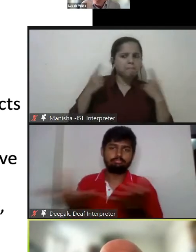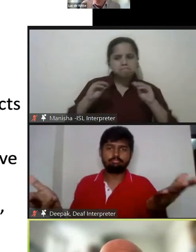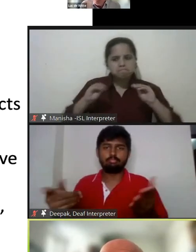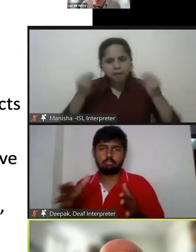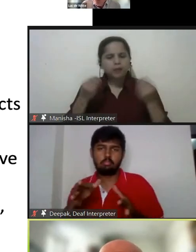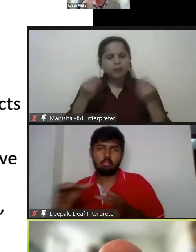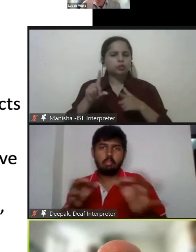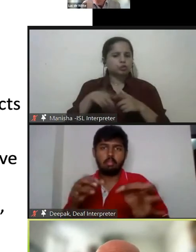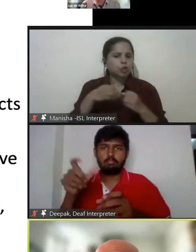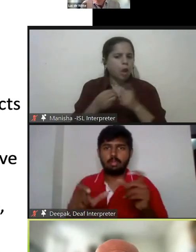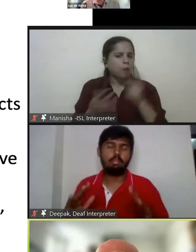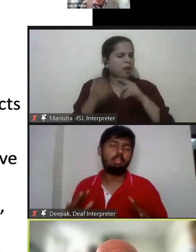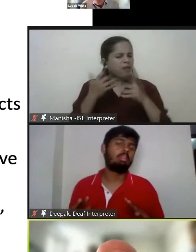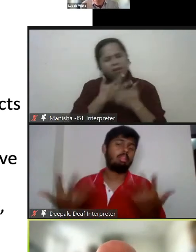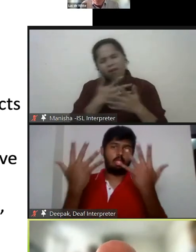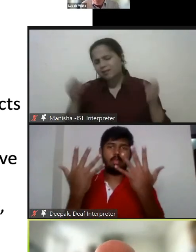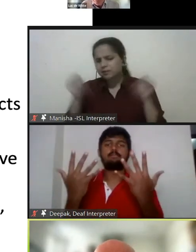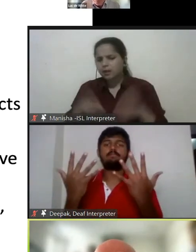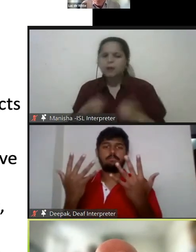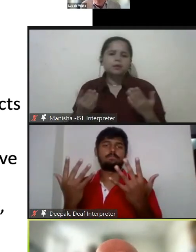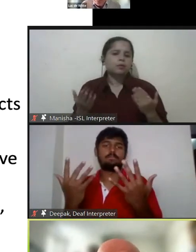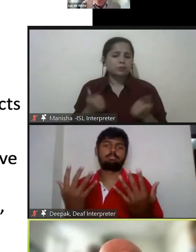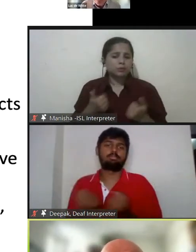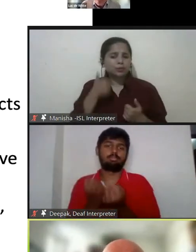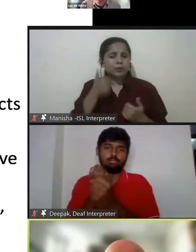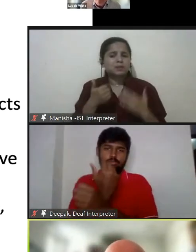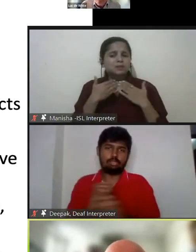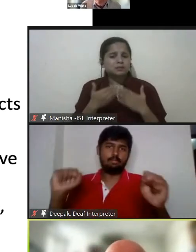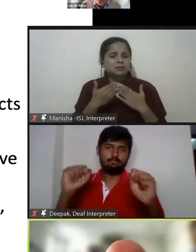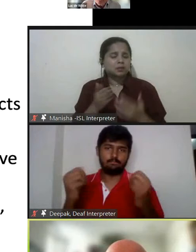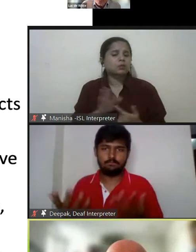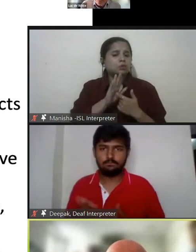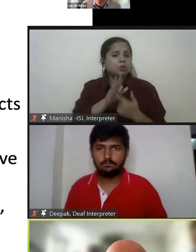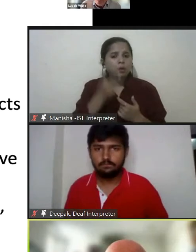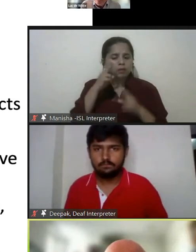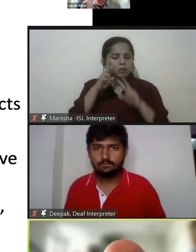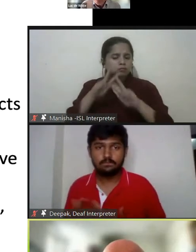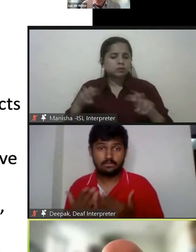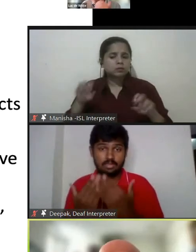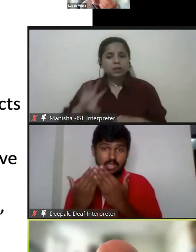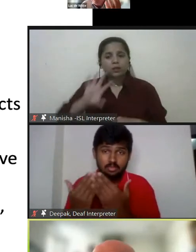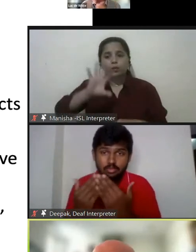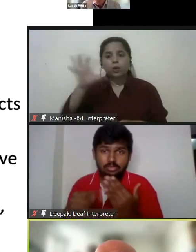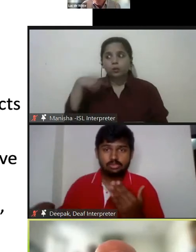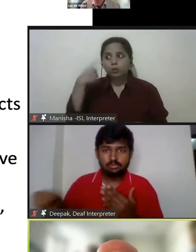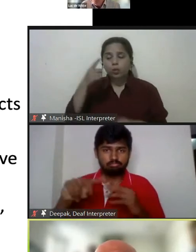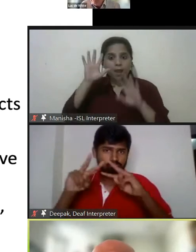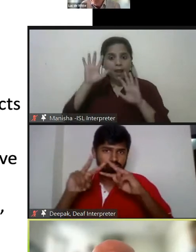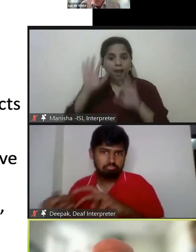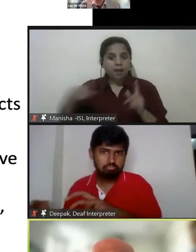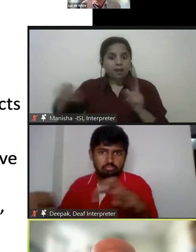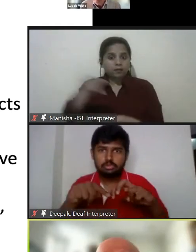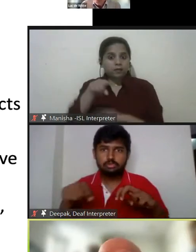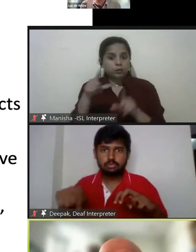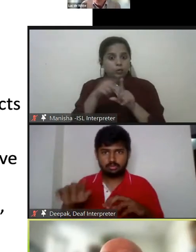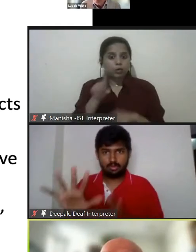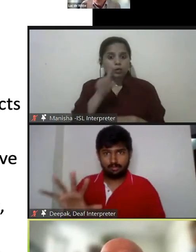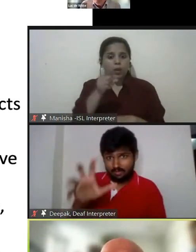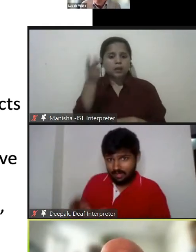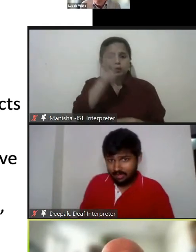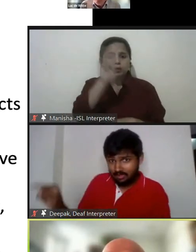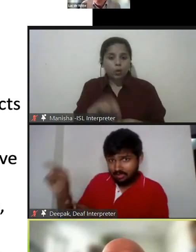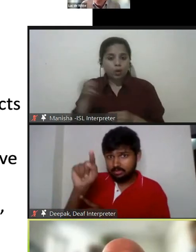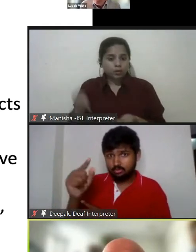And there are, well, some good studies demonstrated that if you as a country invest $1